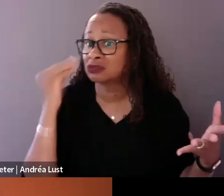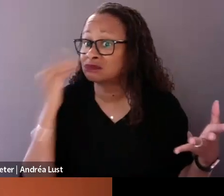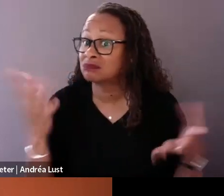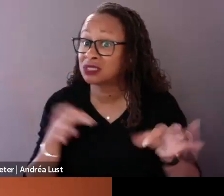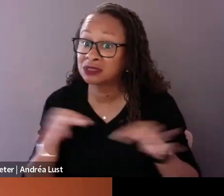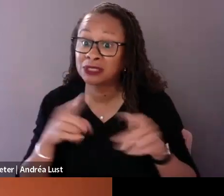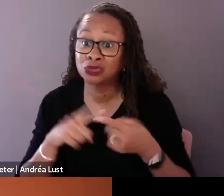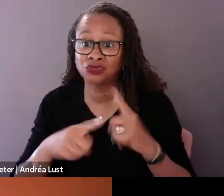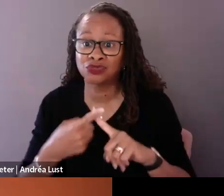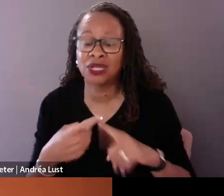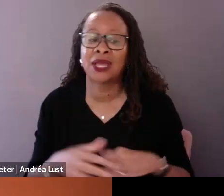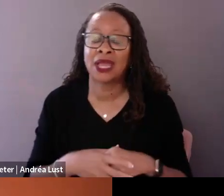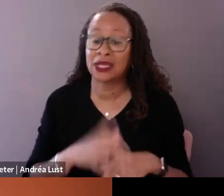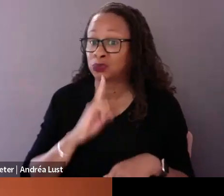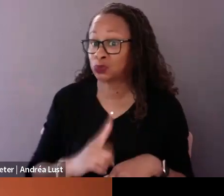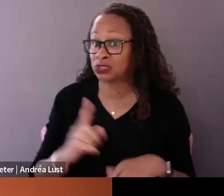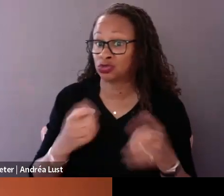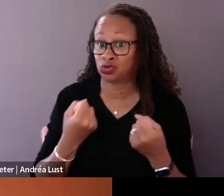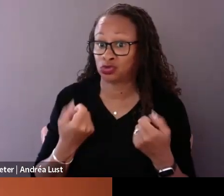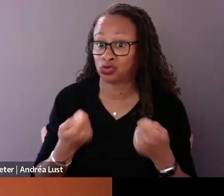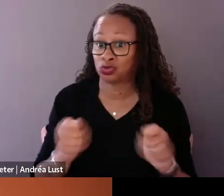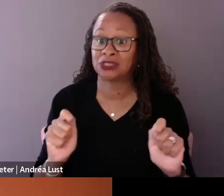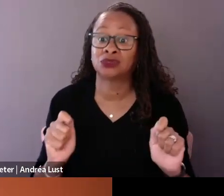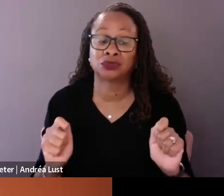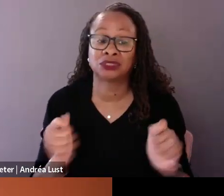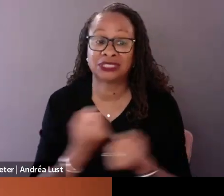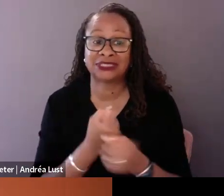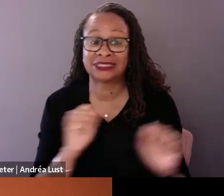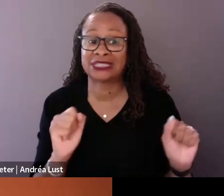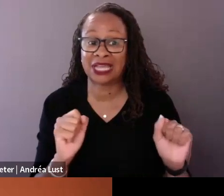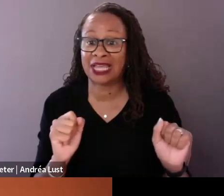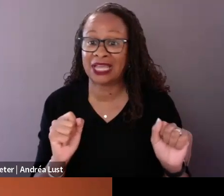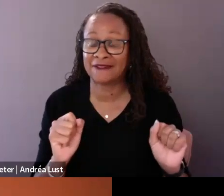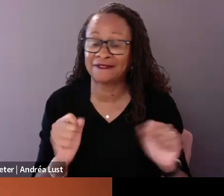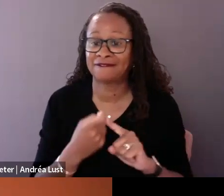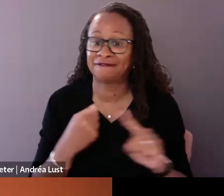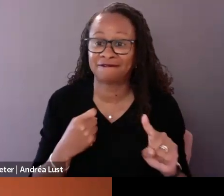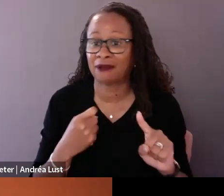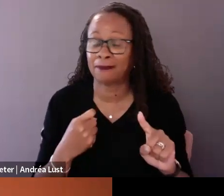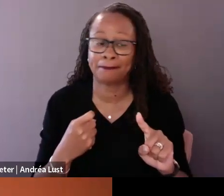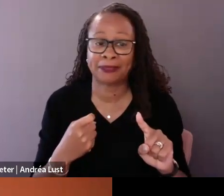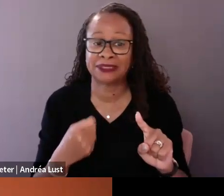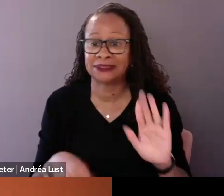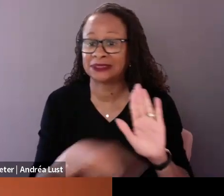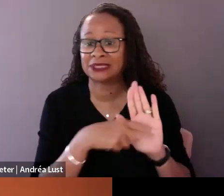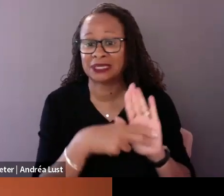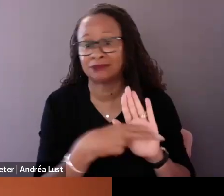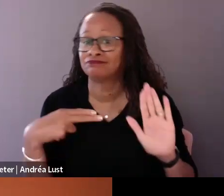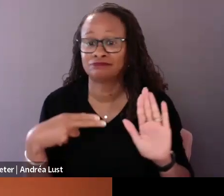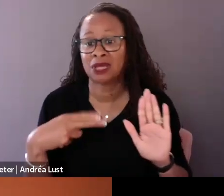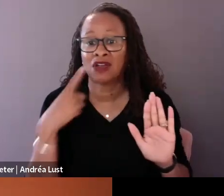and essentially was trying to save her, you know, from this conspiracy of people who had tried to ruin her